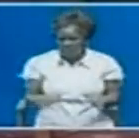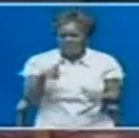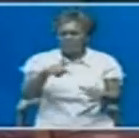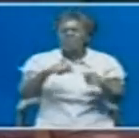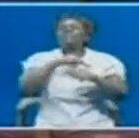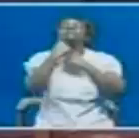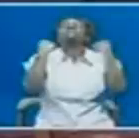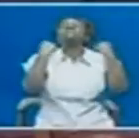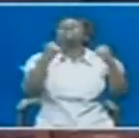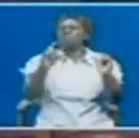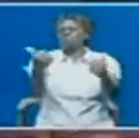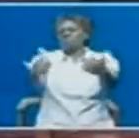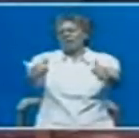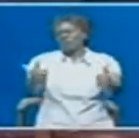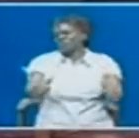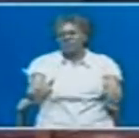committed suicide. Exactly.